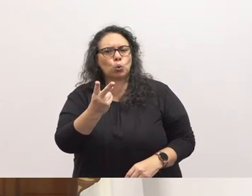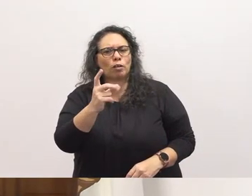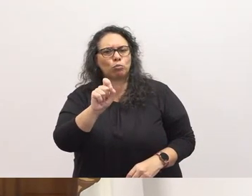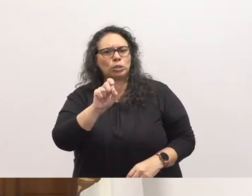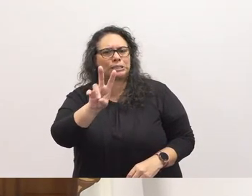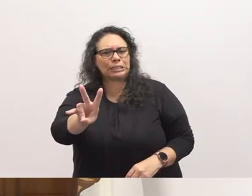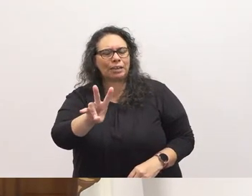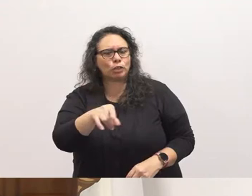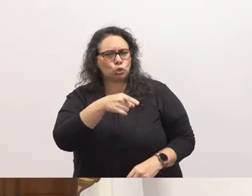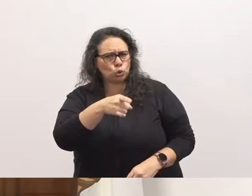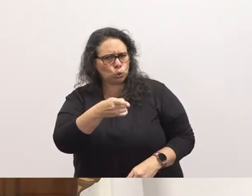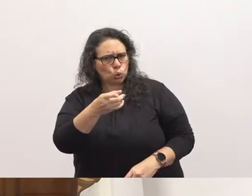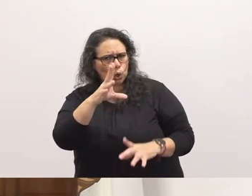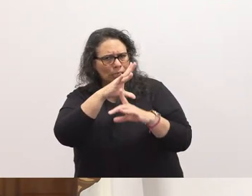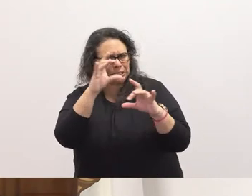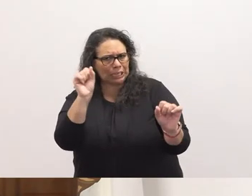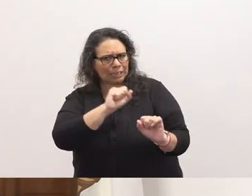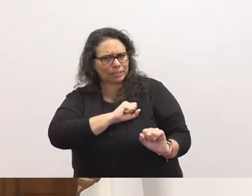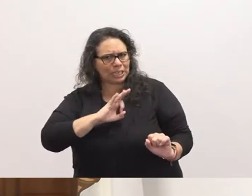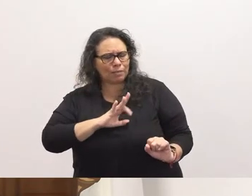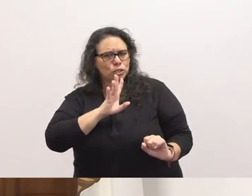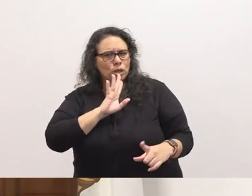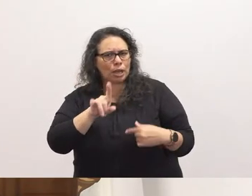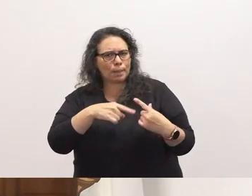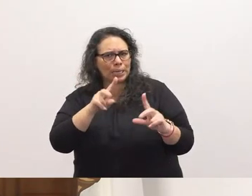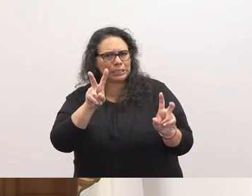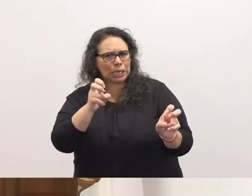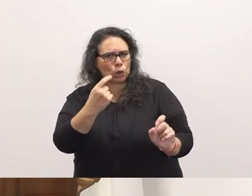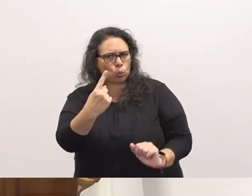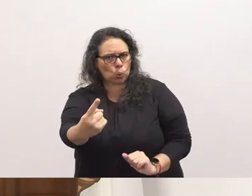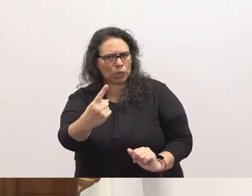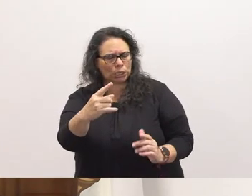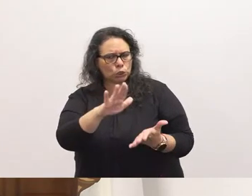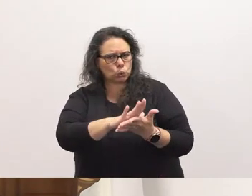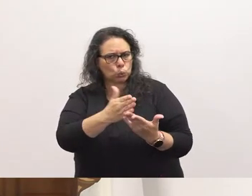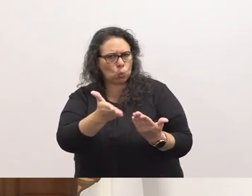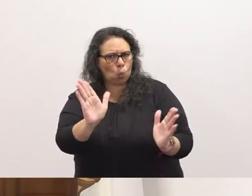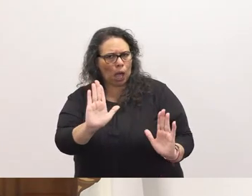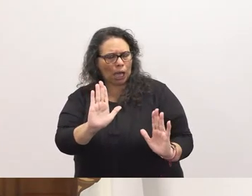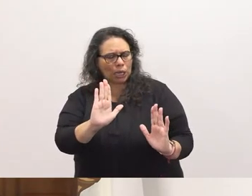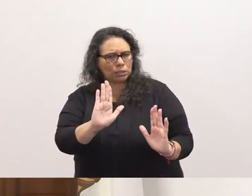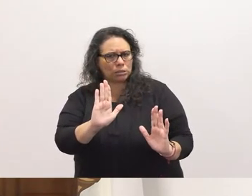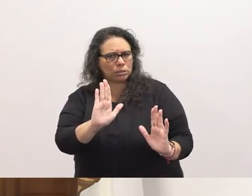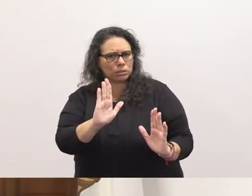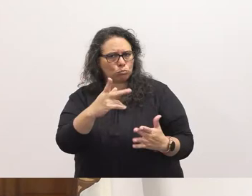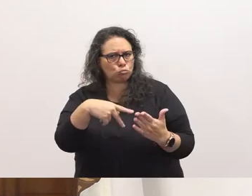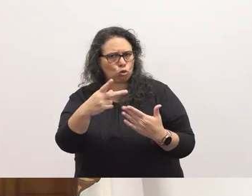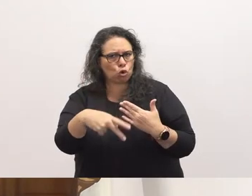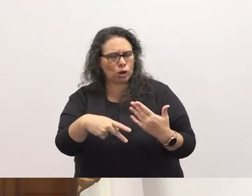of our executive staff speak to our Title I school-wide program waivers?